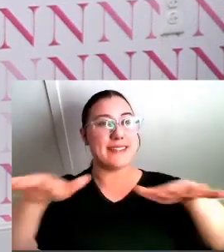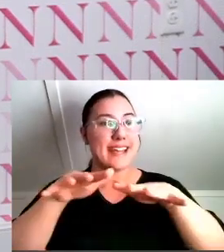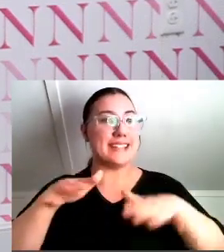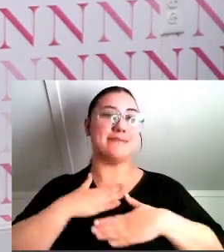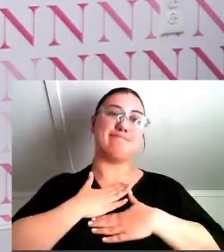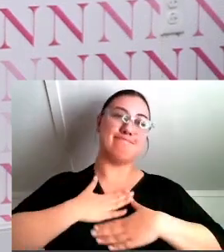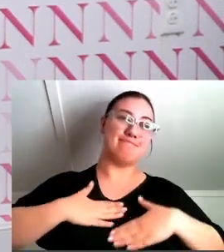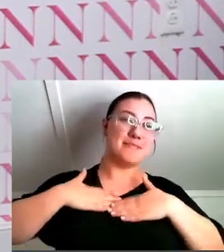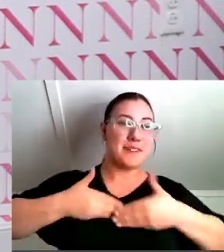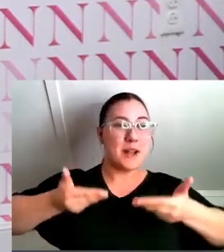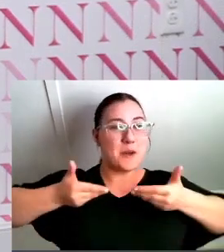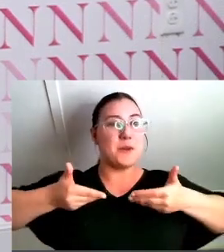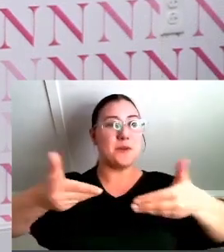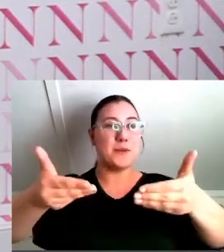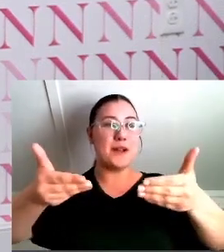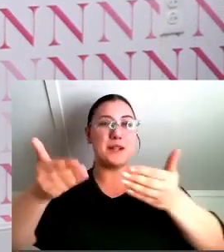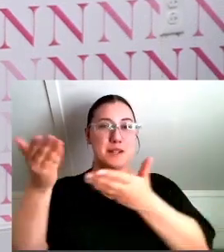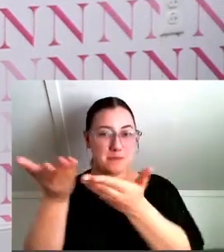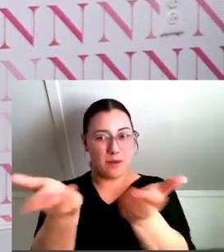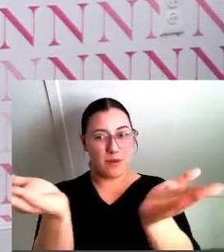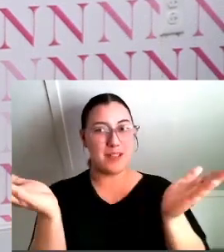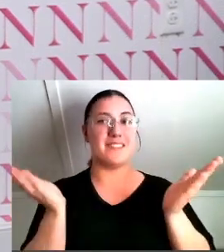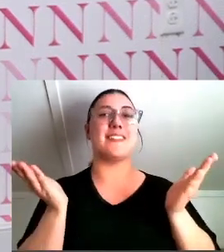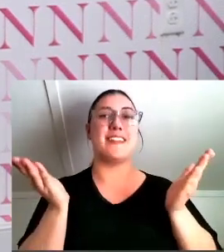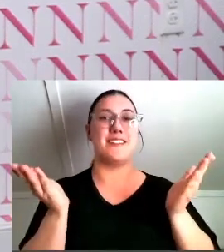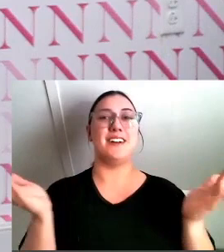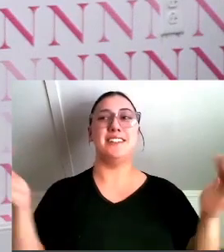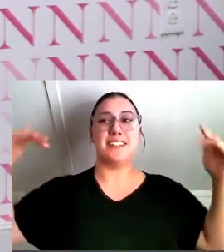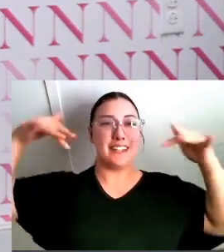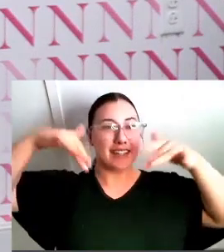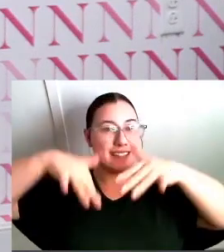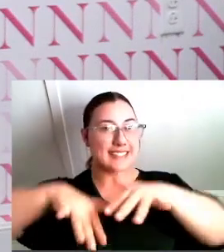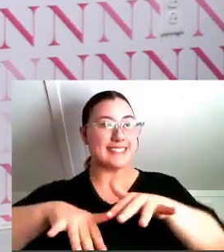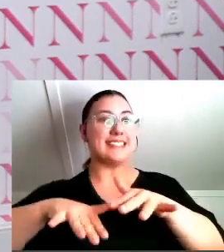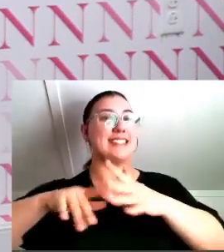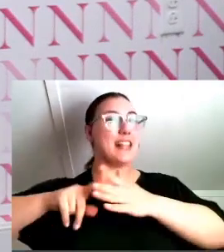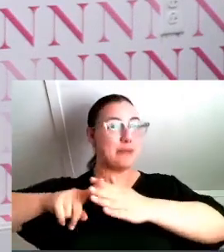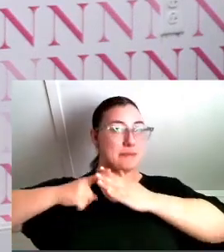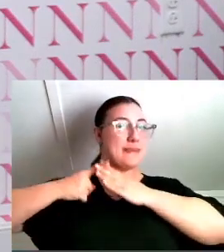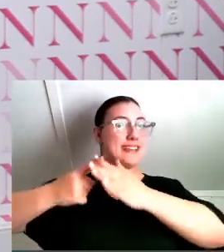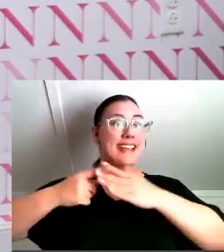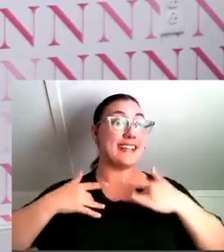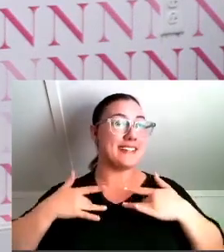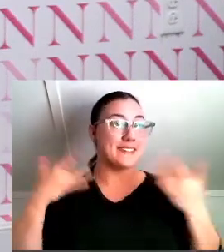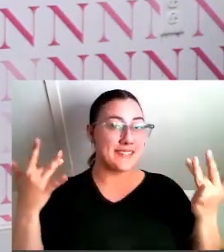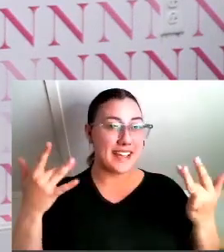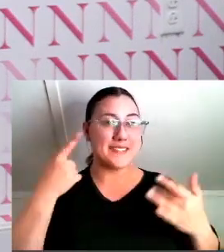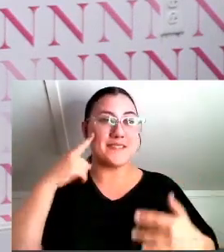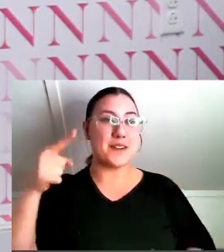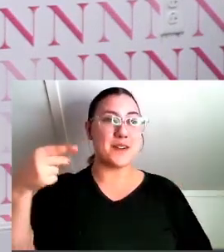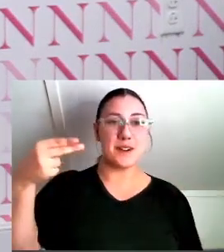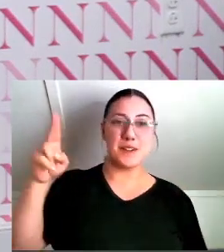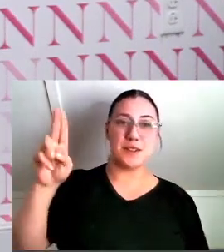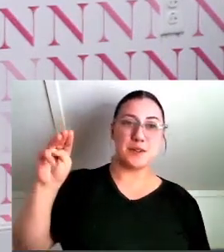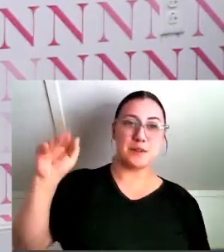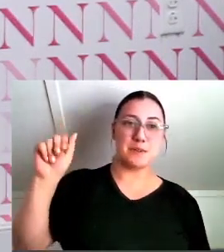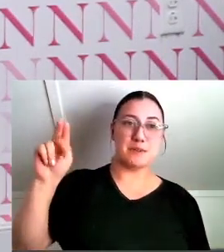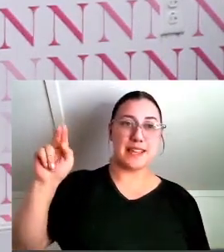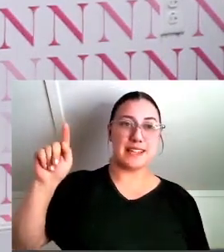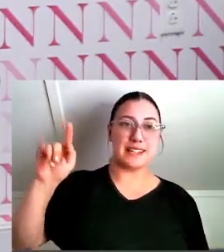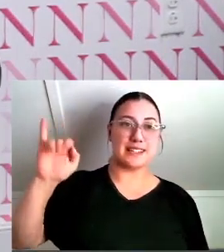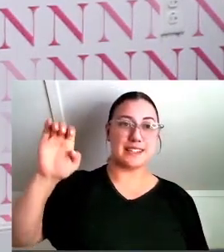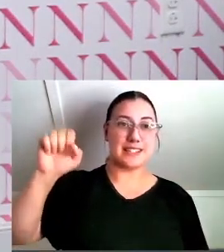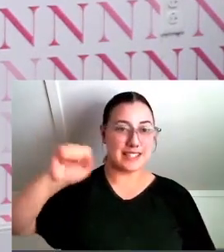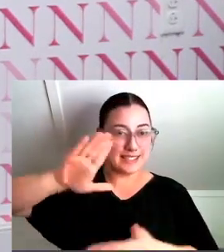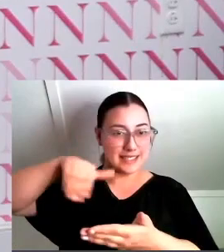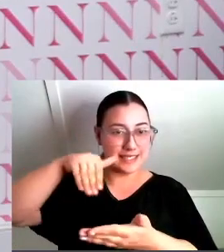evening to this culminating and beginning event for the Humanities Center. The